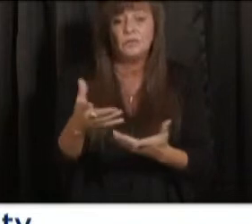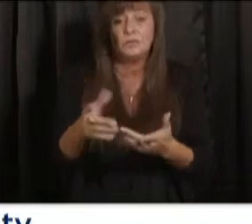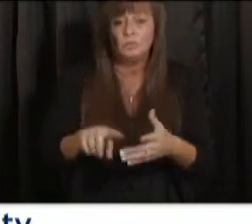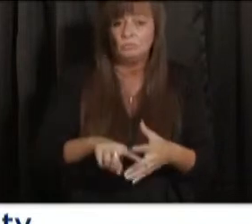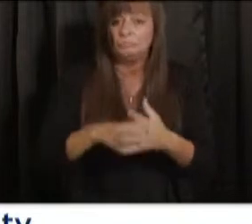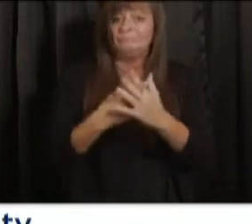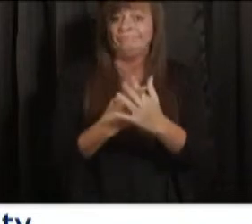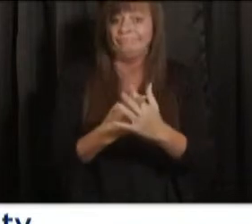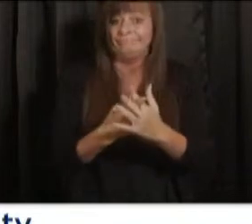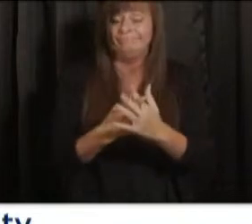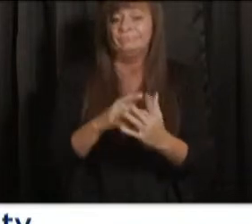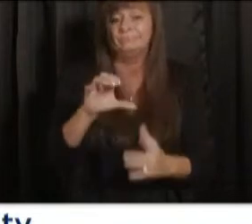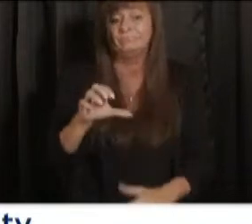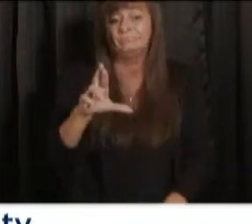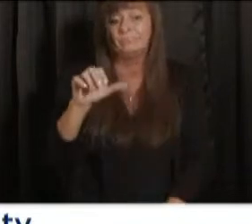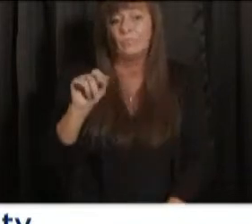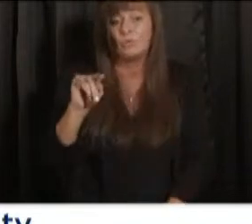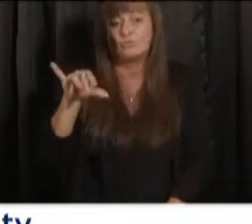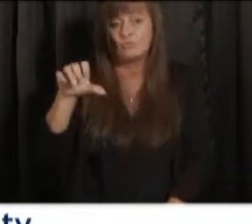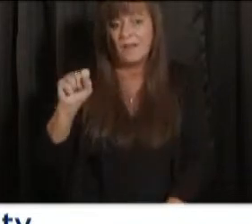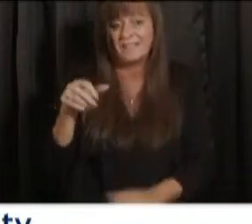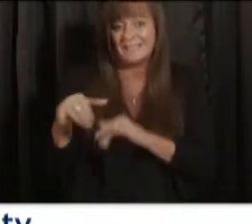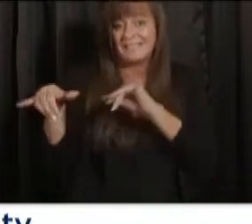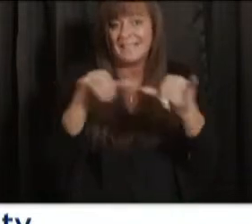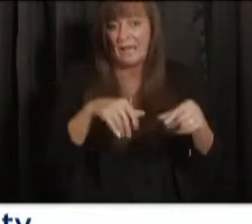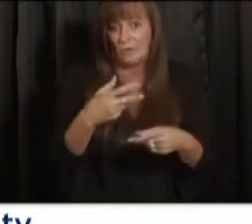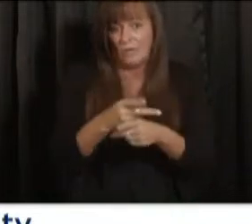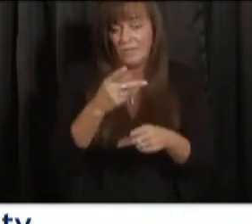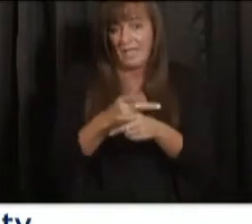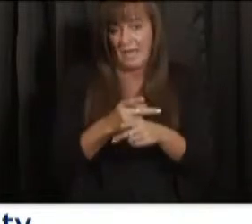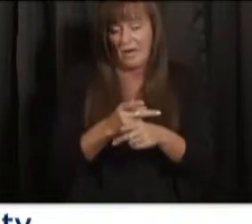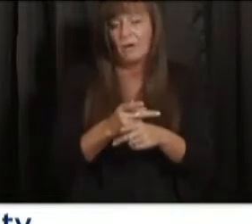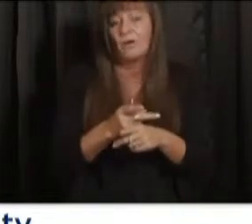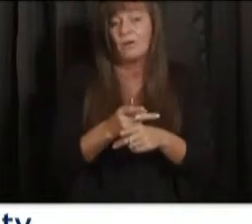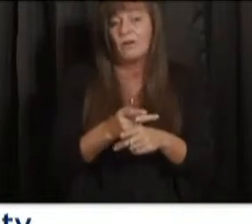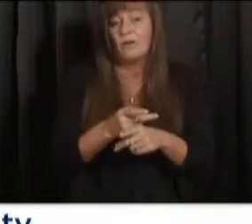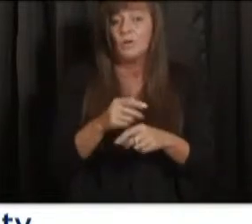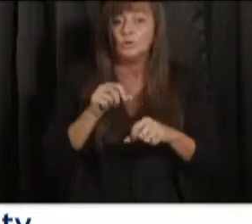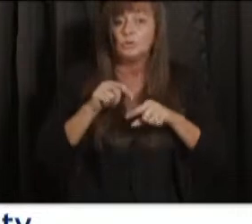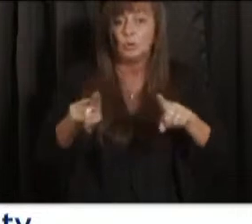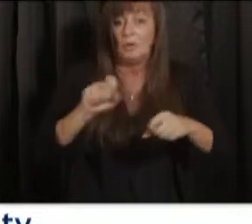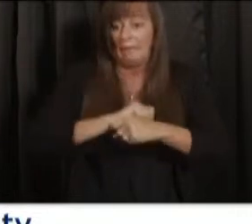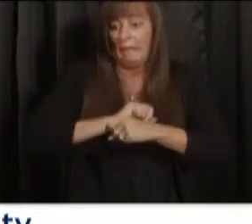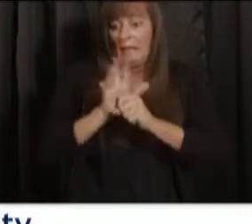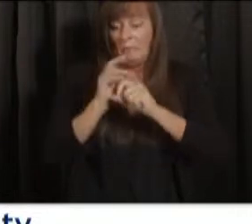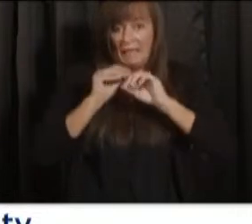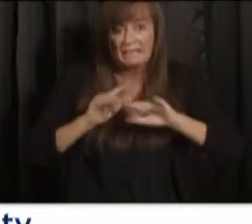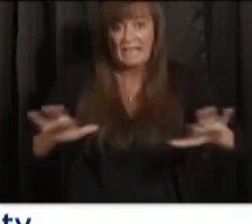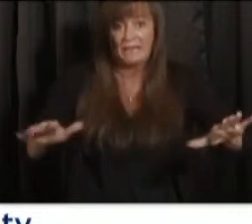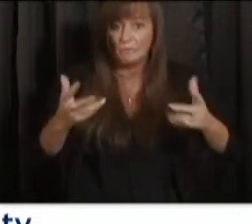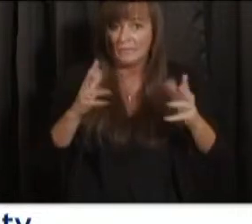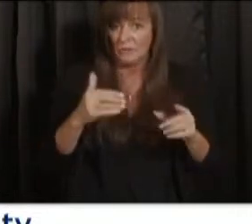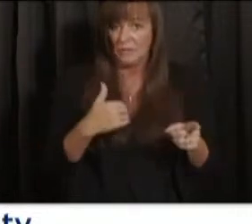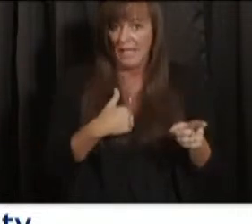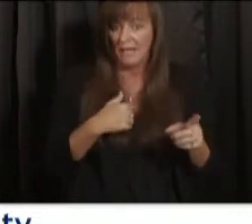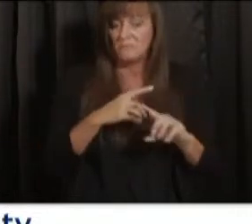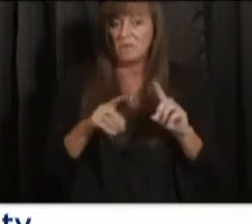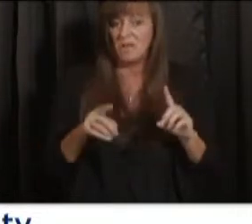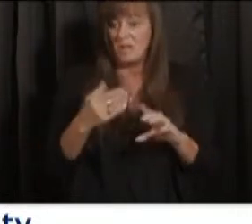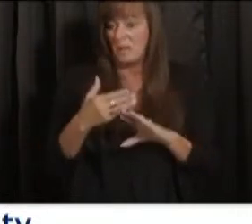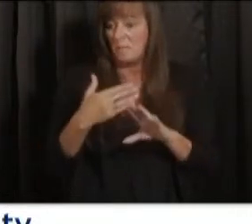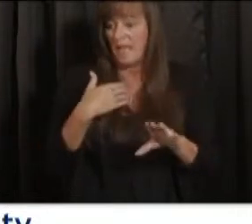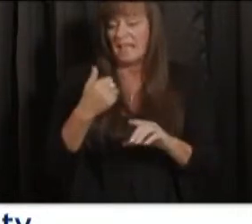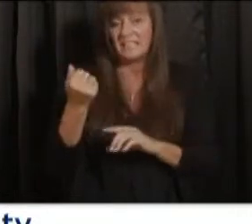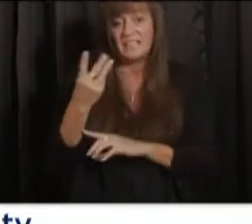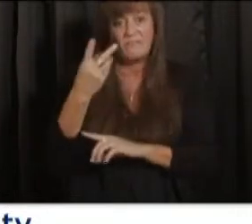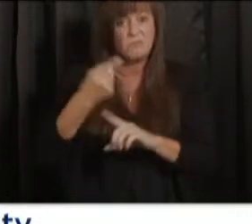crisis standards of care under Dr. France's leadership. They were in place for much of the pandemic. They have not been needed the last few months. If